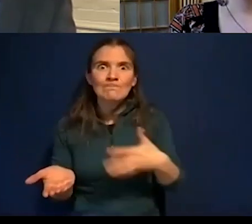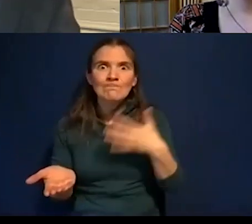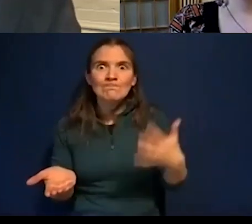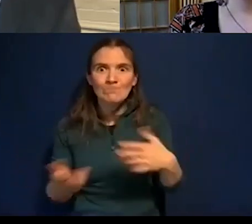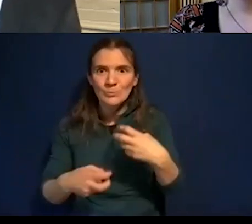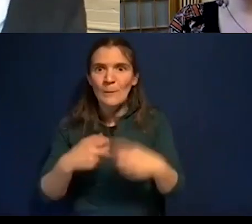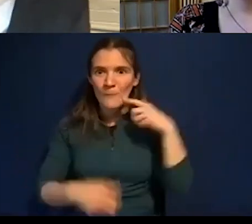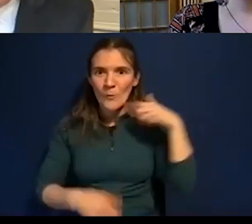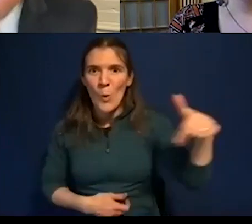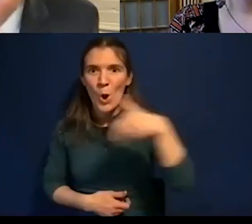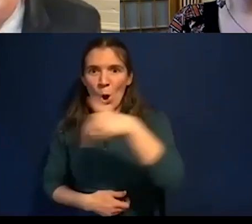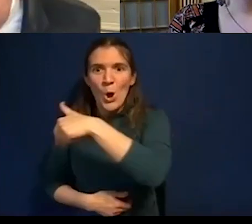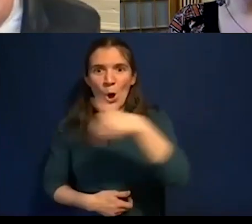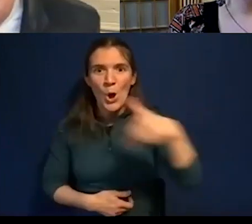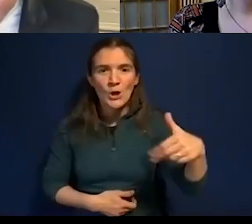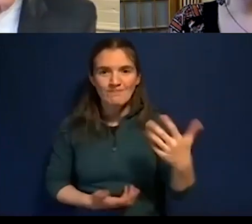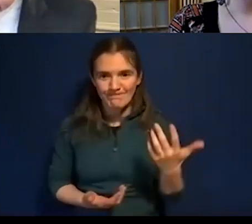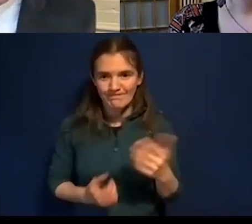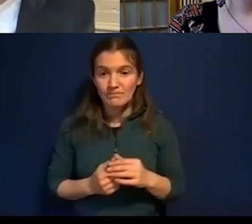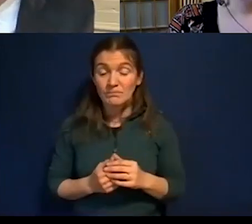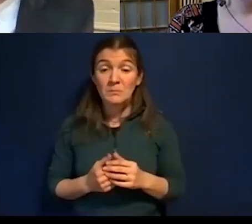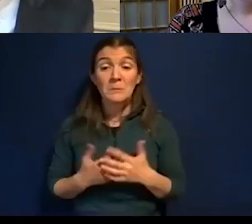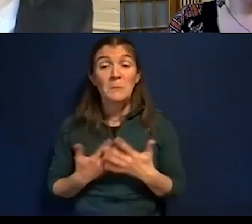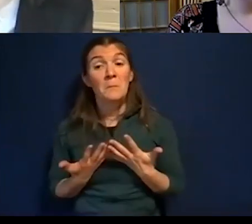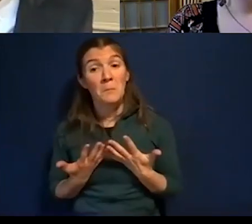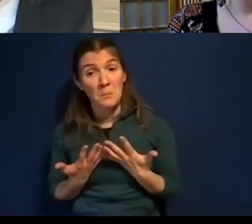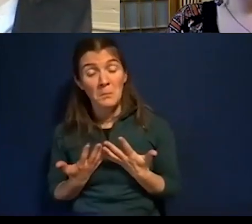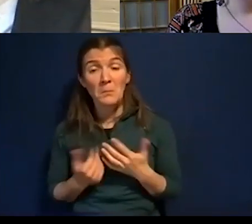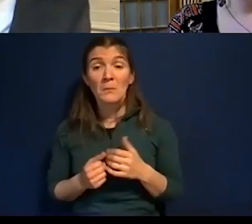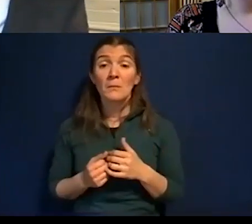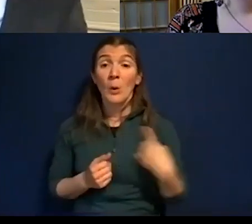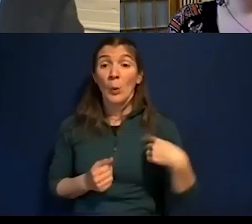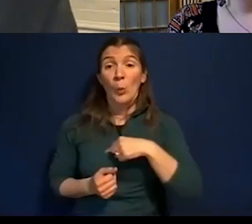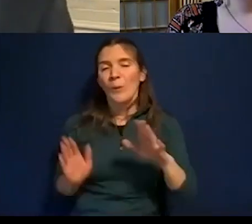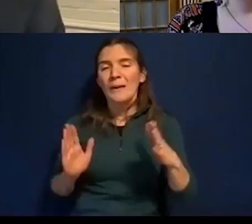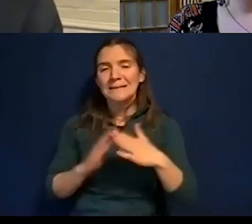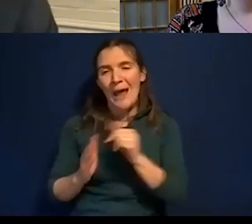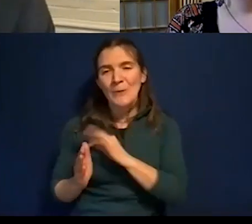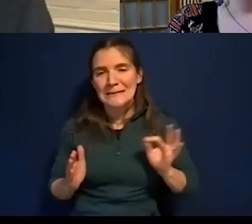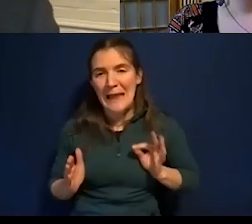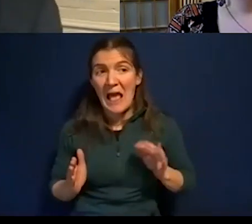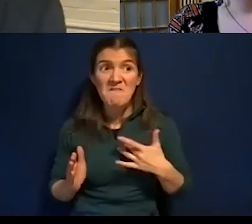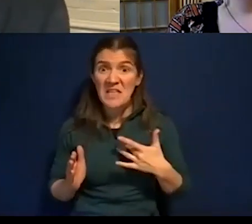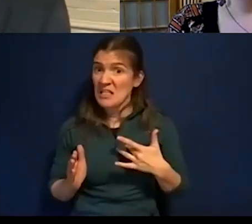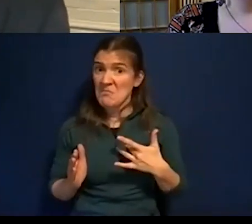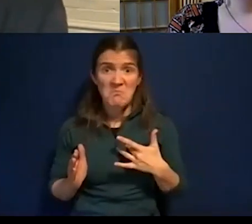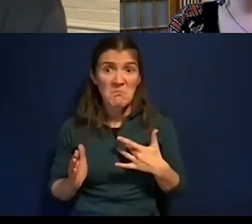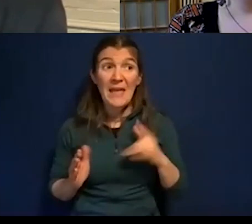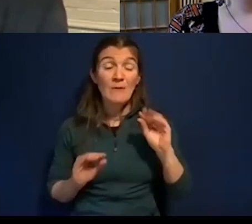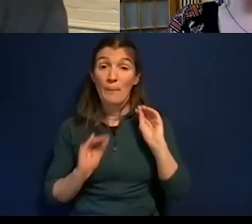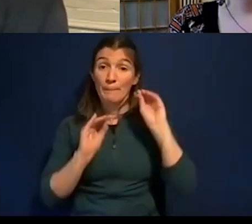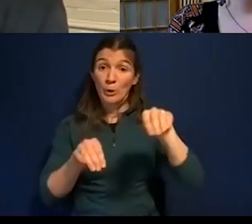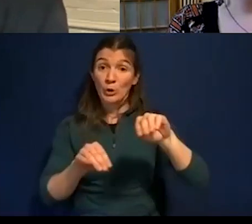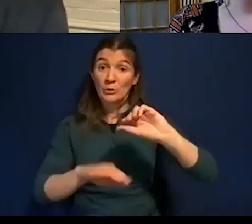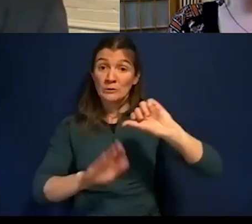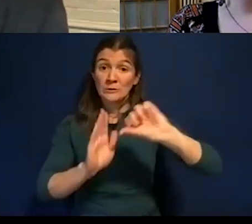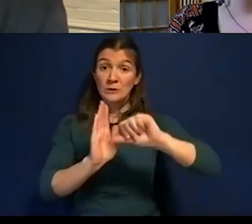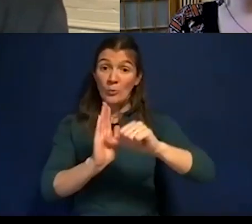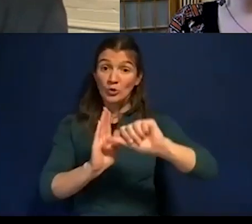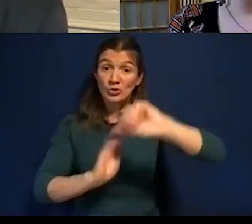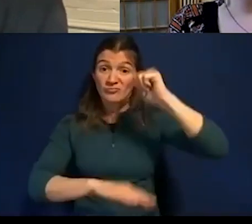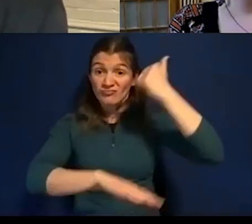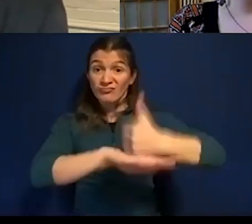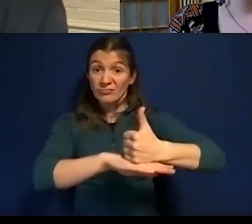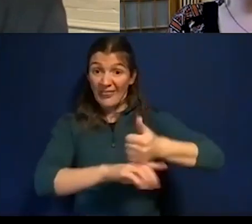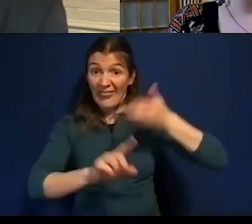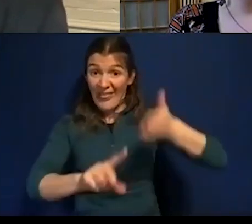problematic. We don't think that the town staff don't think that the addition of the sculpture at that location